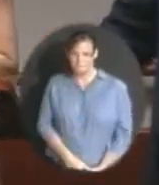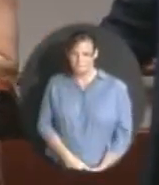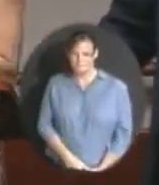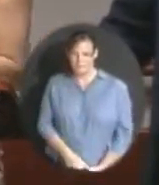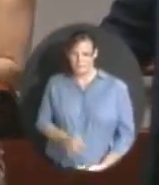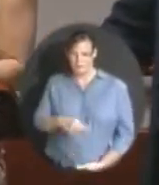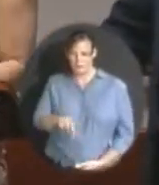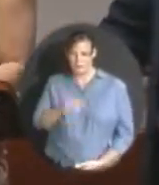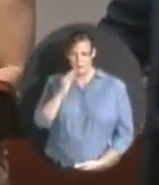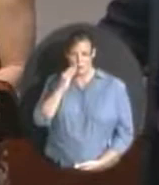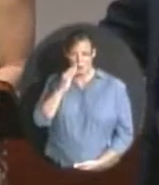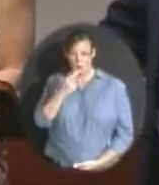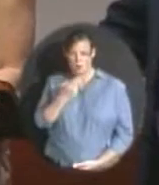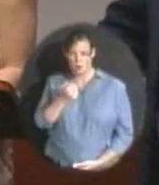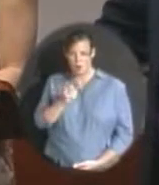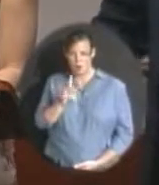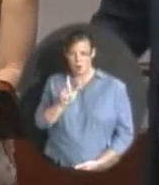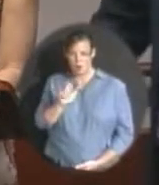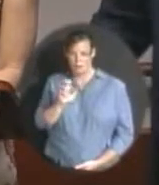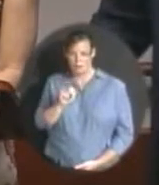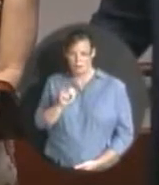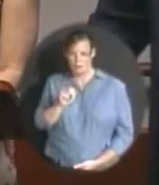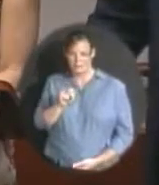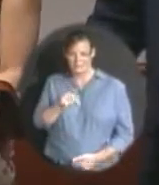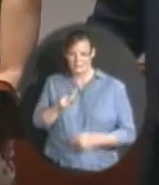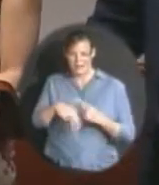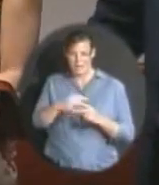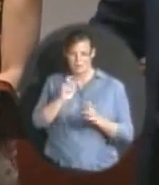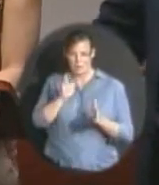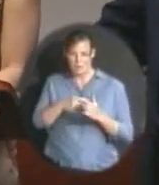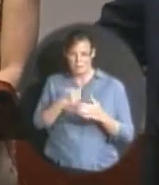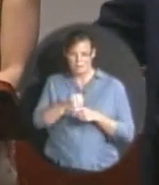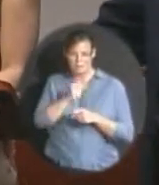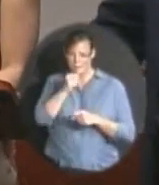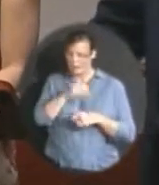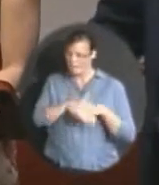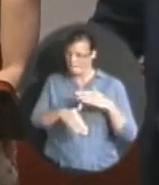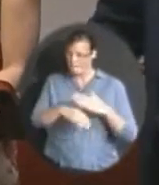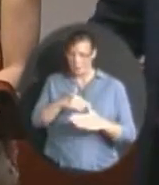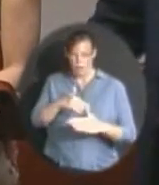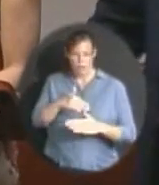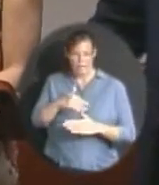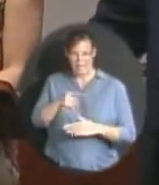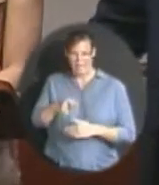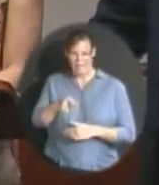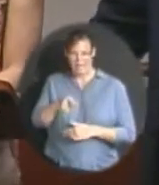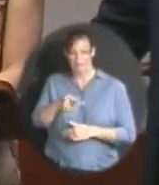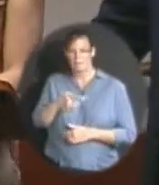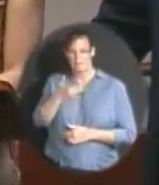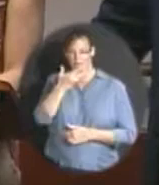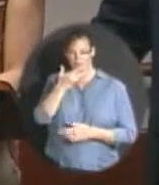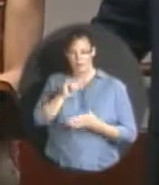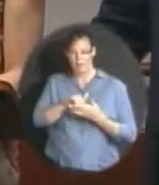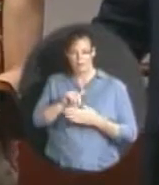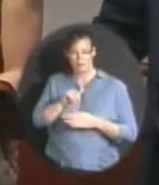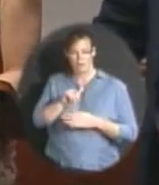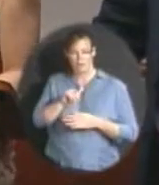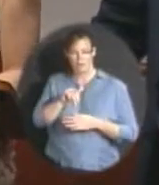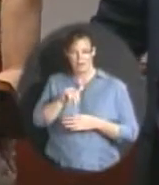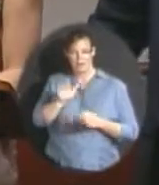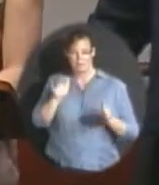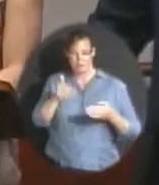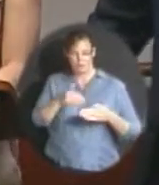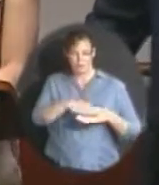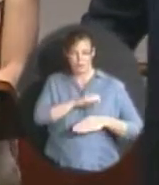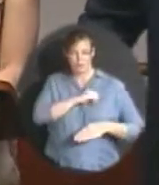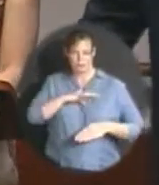Those of you who know Harlan know that this sort of recognition makes him really uncomfortable. He would much rather that we shine the spotlight on our staff